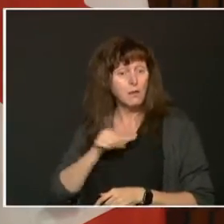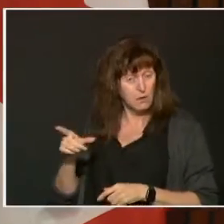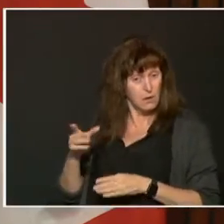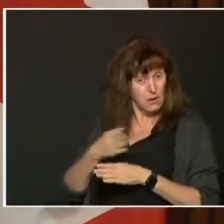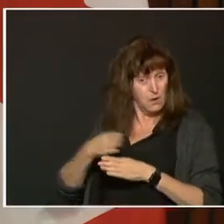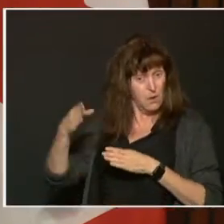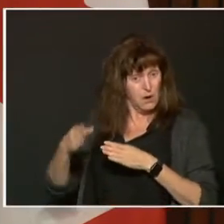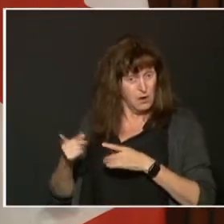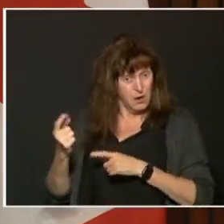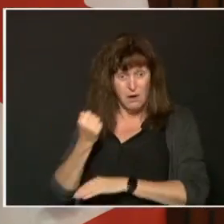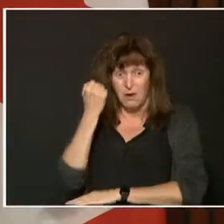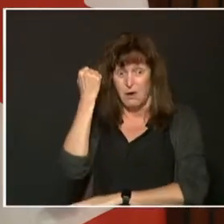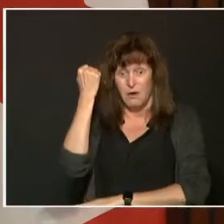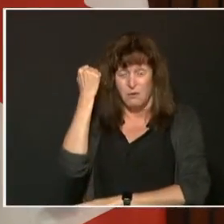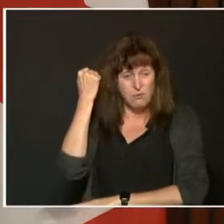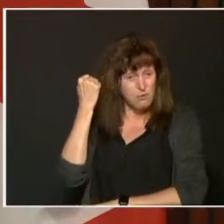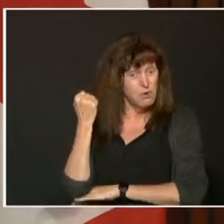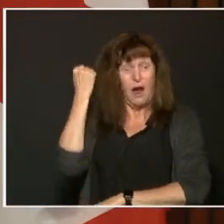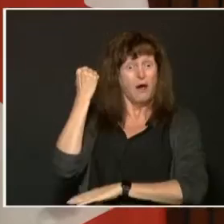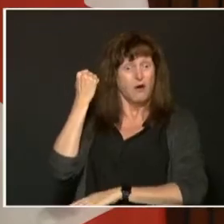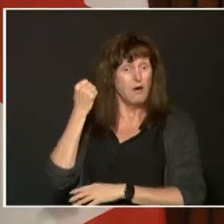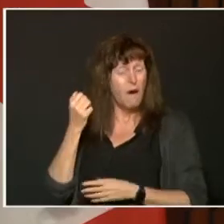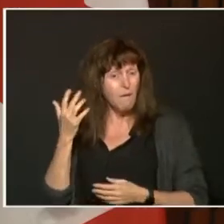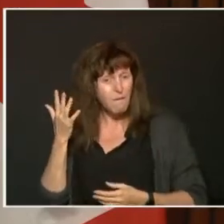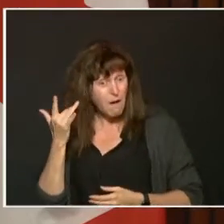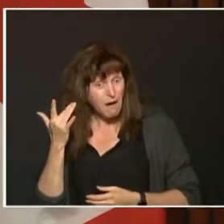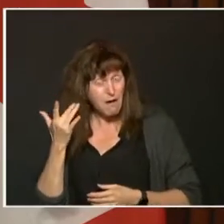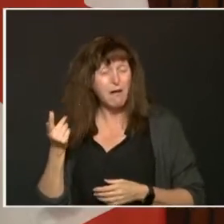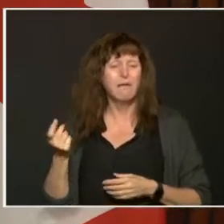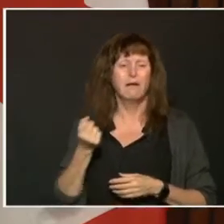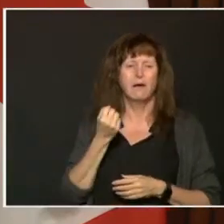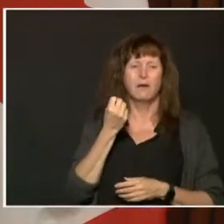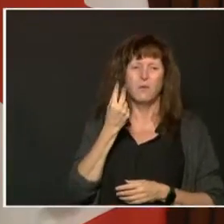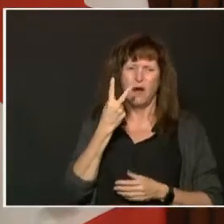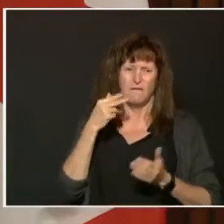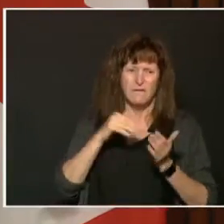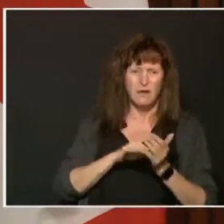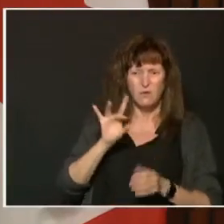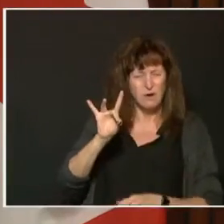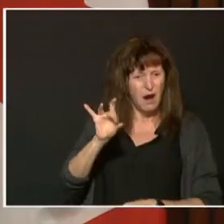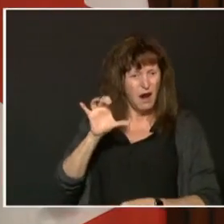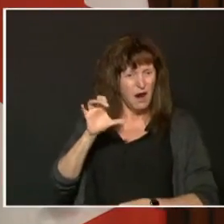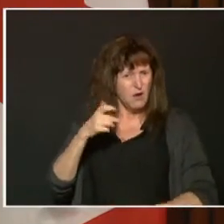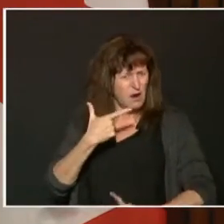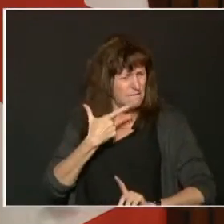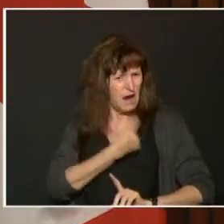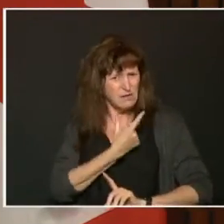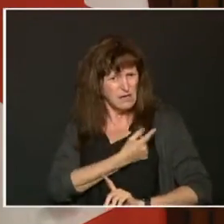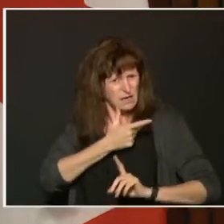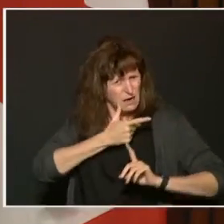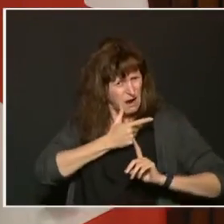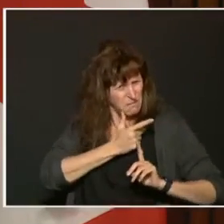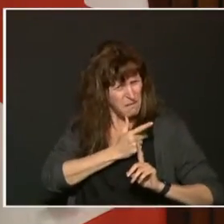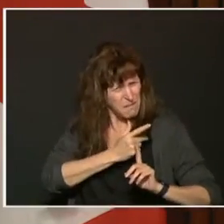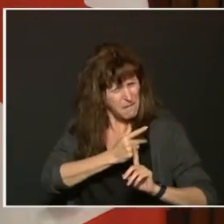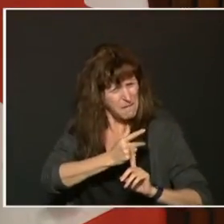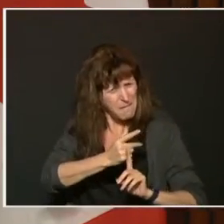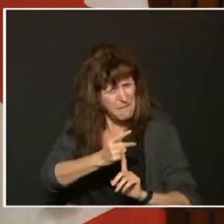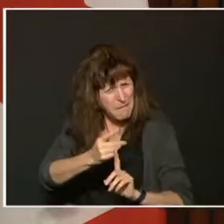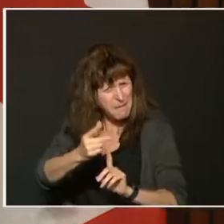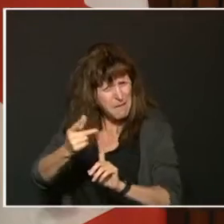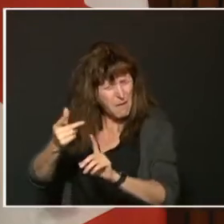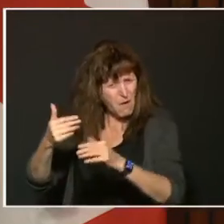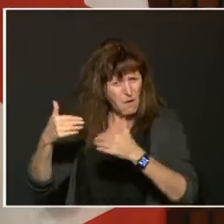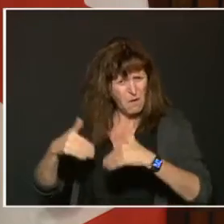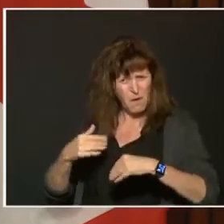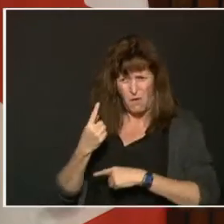they gave more than 12,800 doses of vaccine out, and that broke their single-day regional record. So that is an